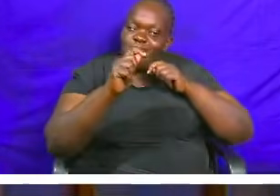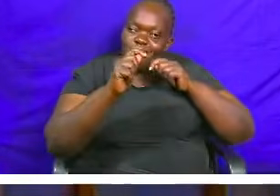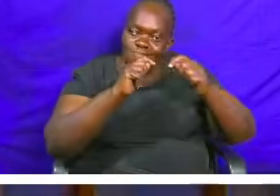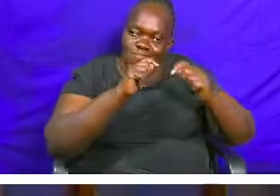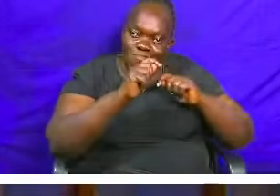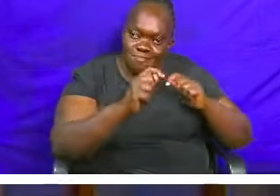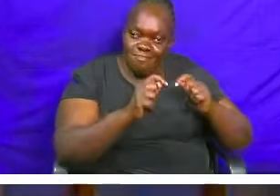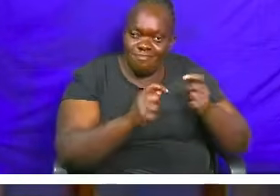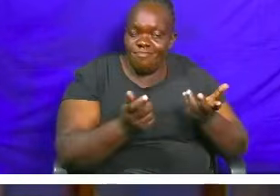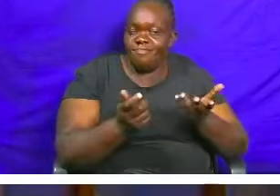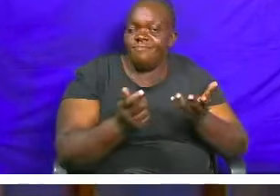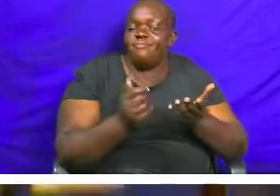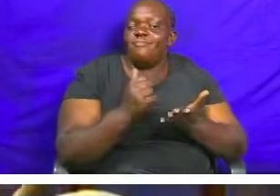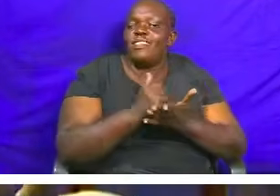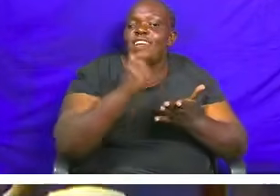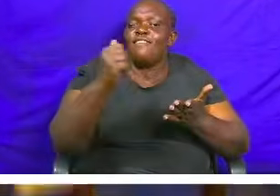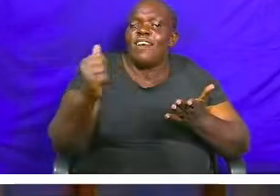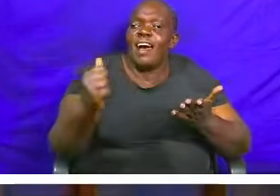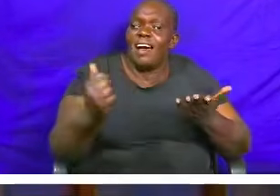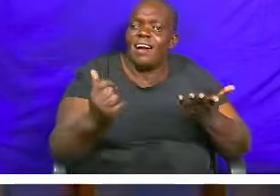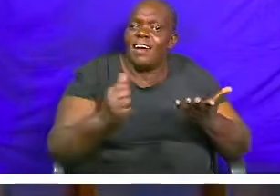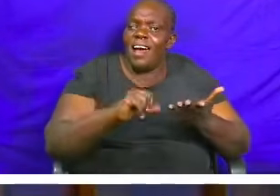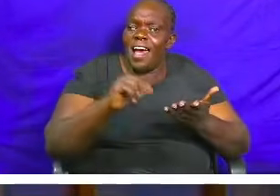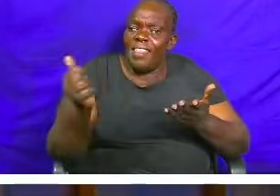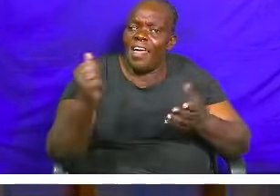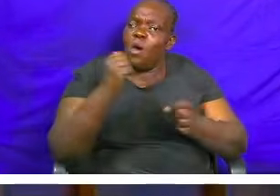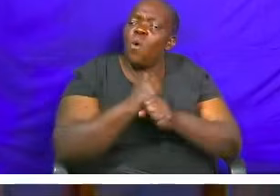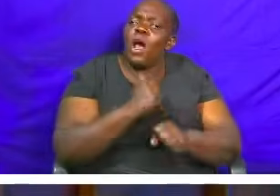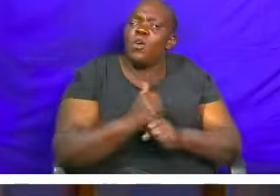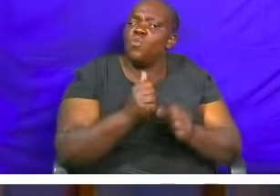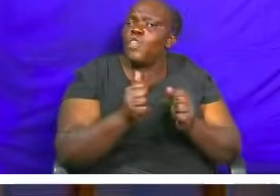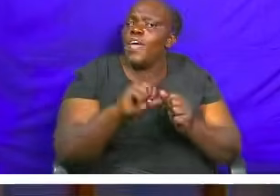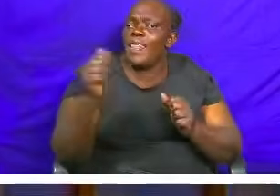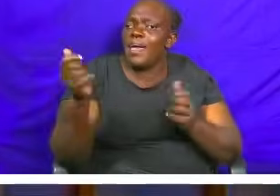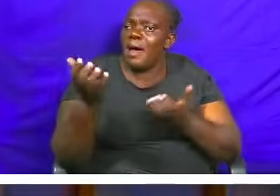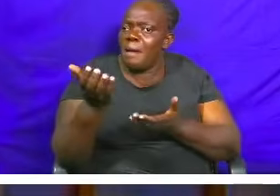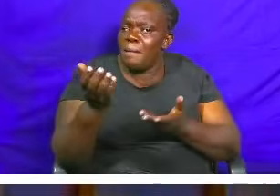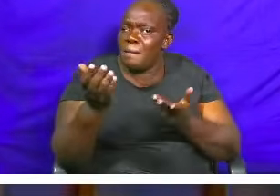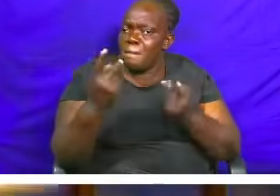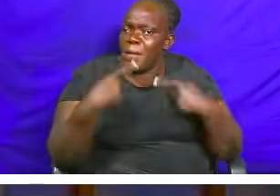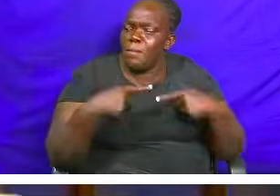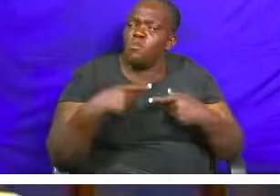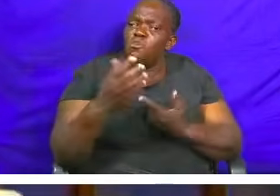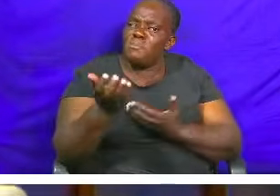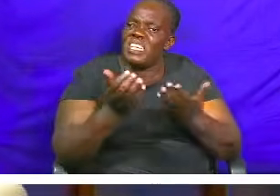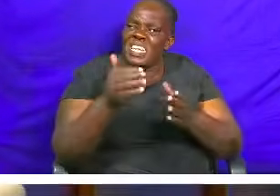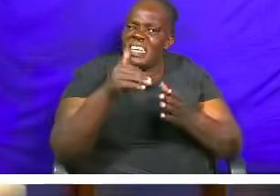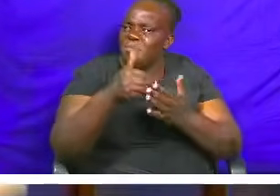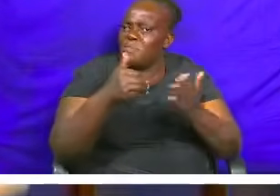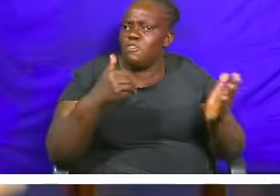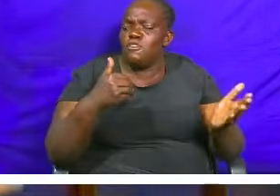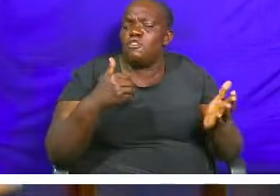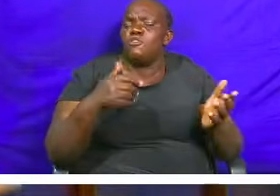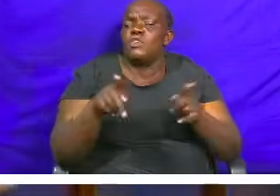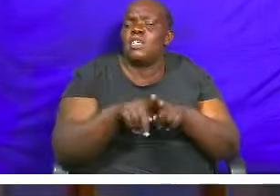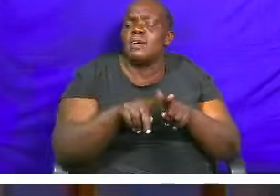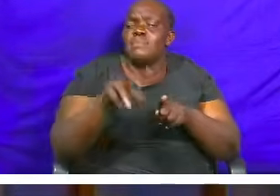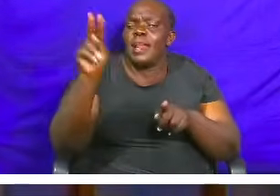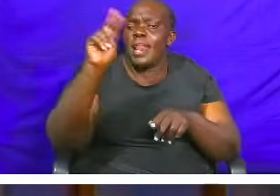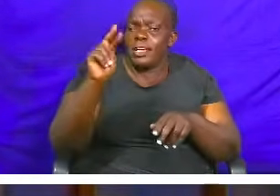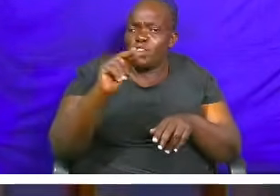also prefer to deal with people they have traded with in the past. So when we floated the name of National Oil